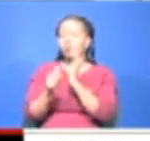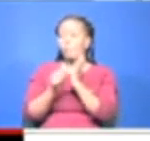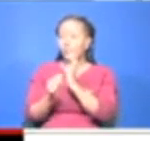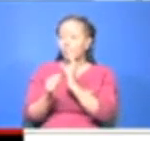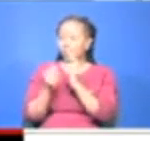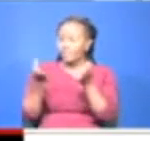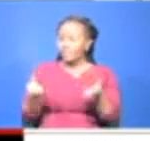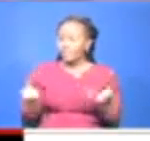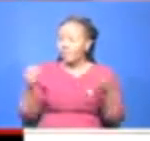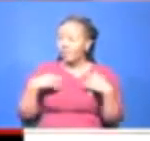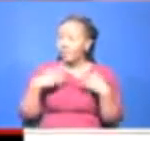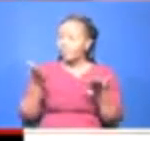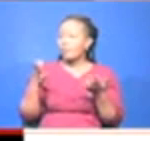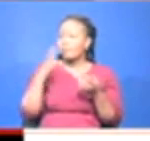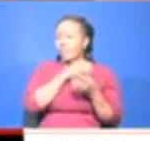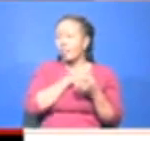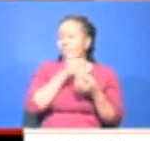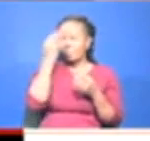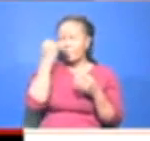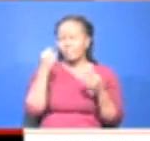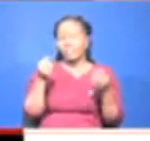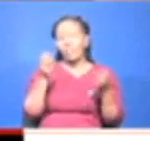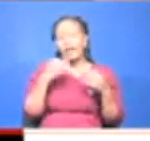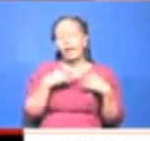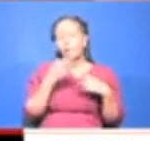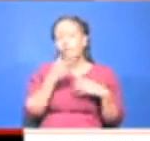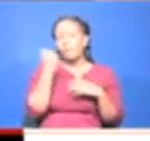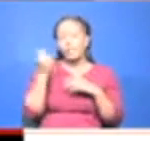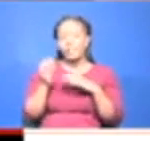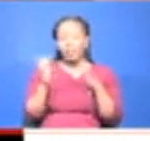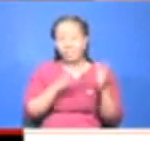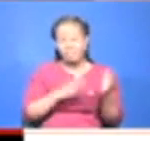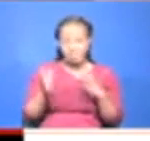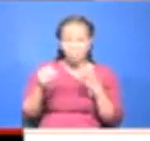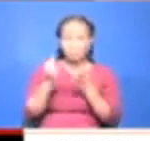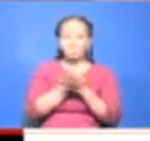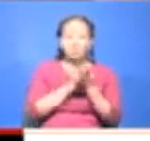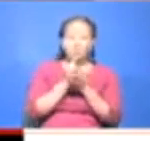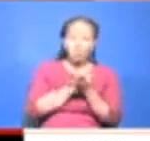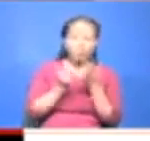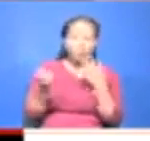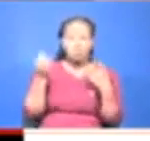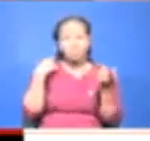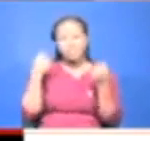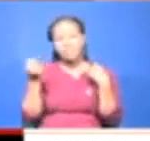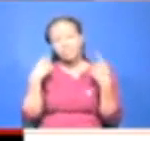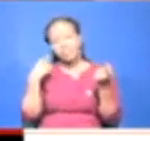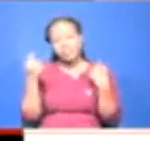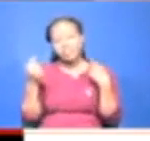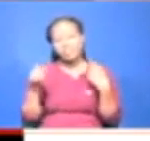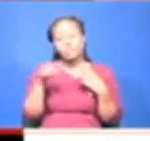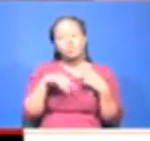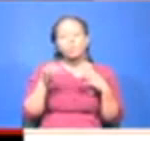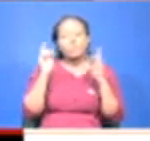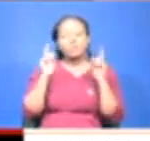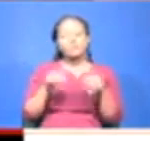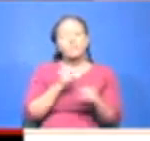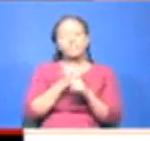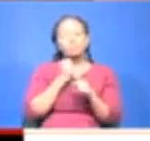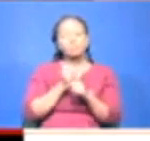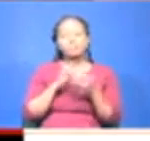for where there's money, there's better organizing. So coffee, tea, those sort of cash crops. Yeah. We need to do it more for subsistence